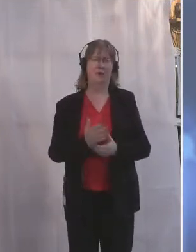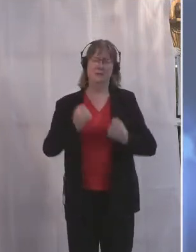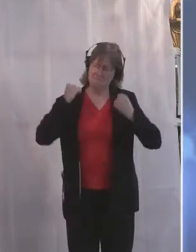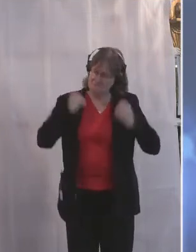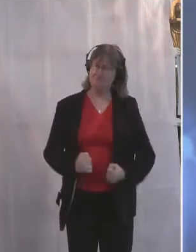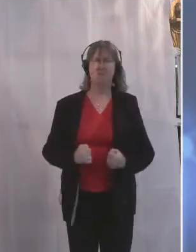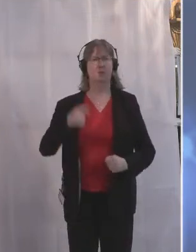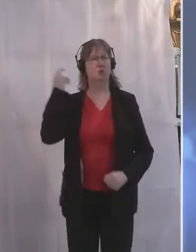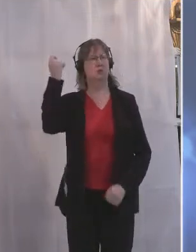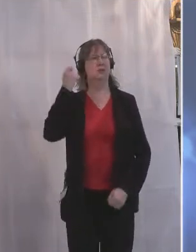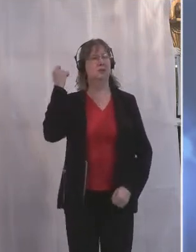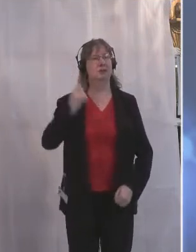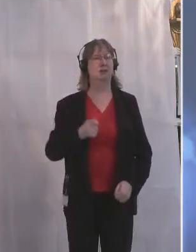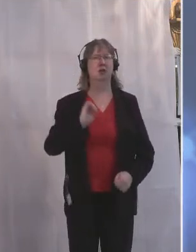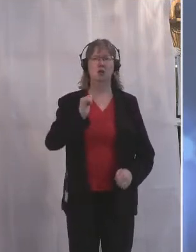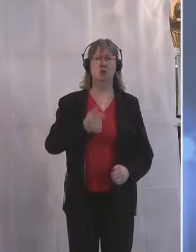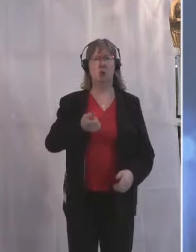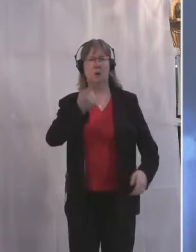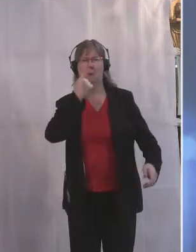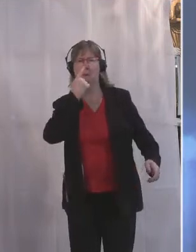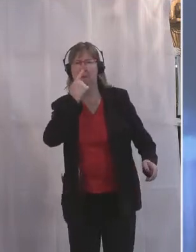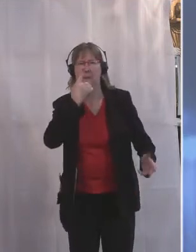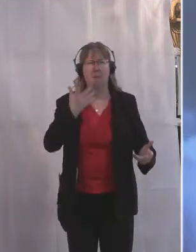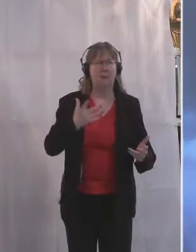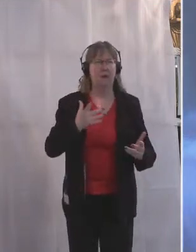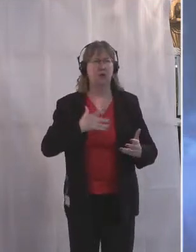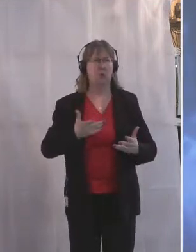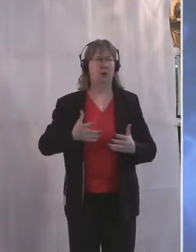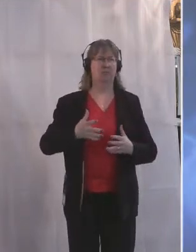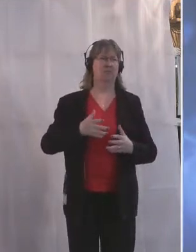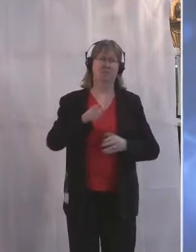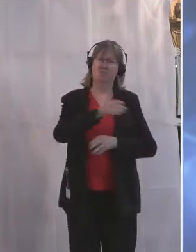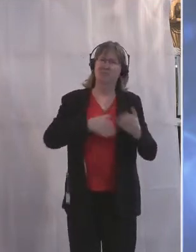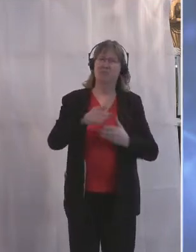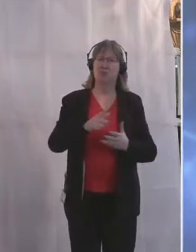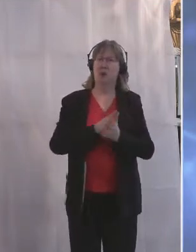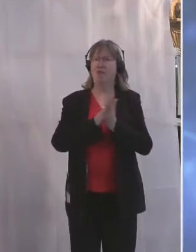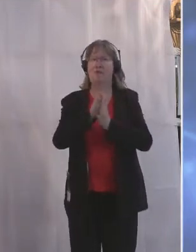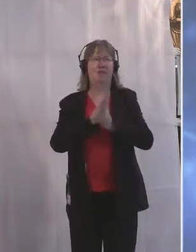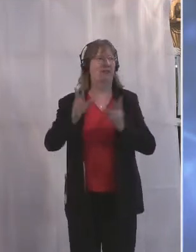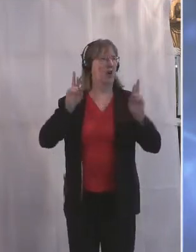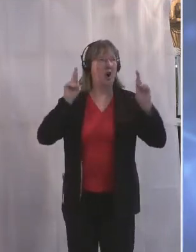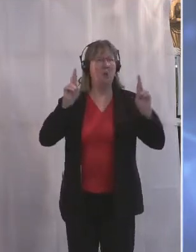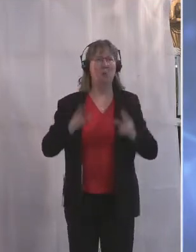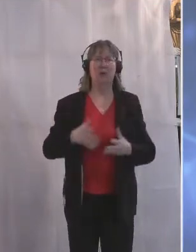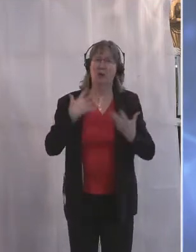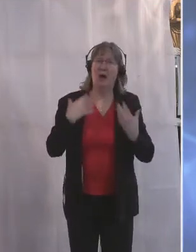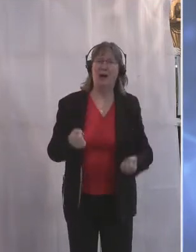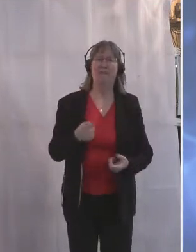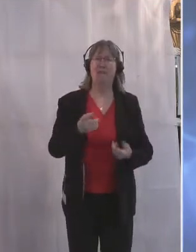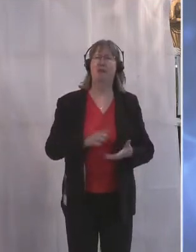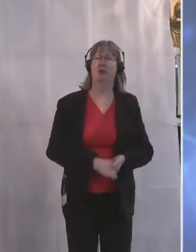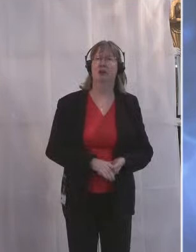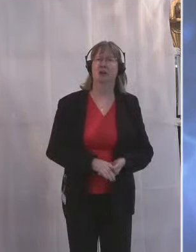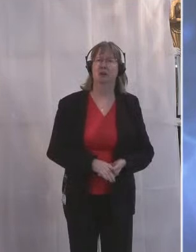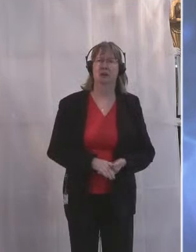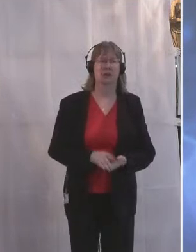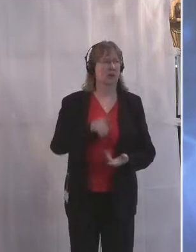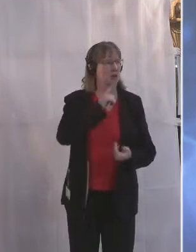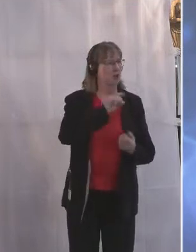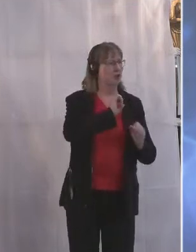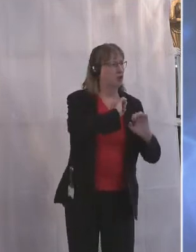to succeed. You're curious, you're compassionate, you have optimism. And so what I've taken from today is the